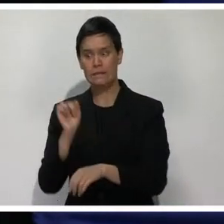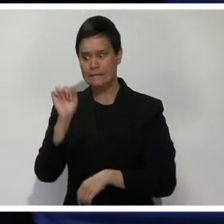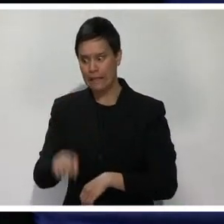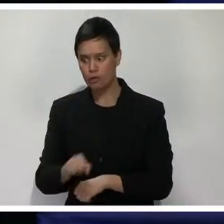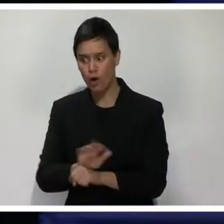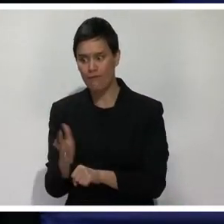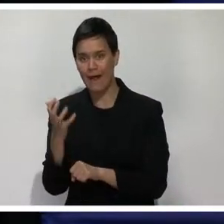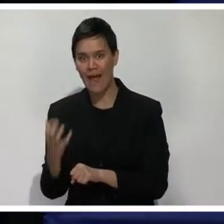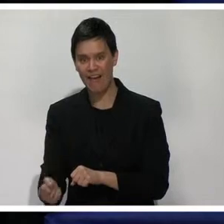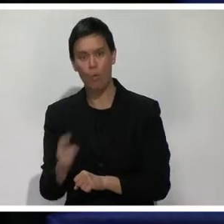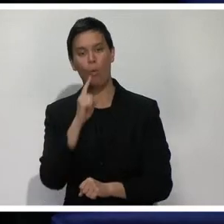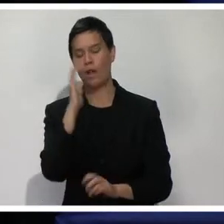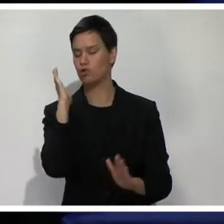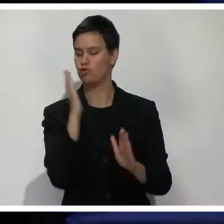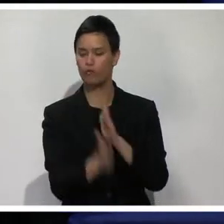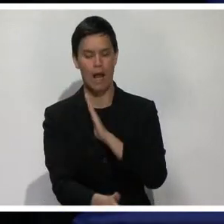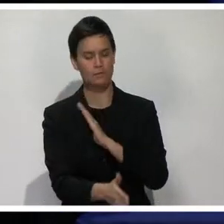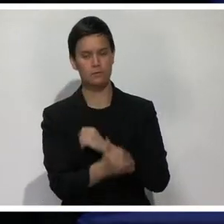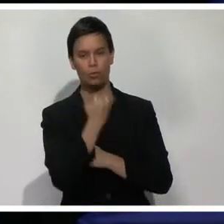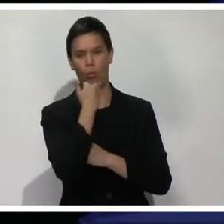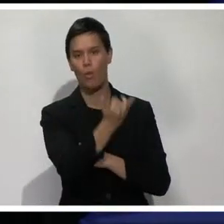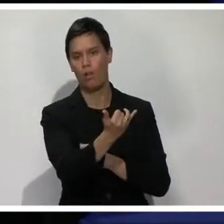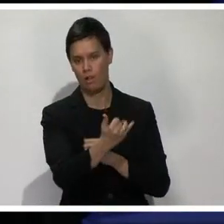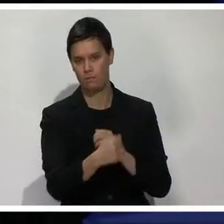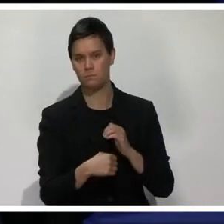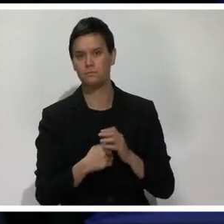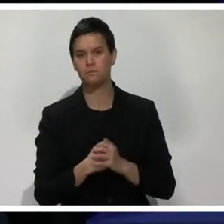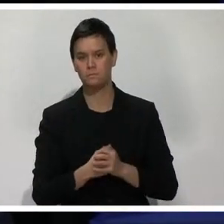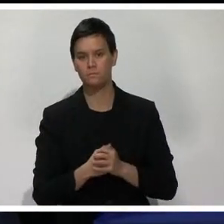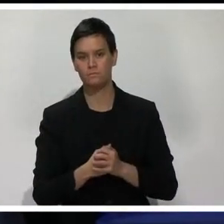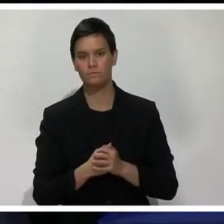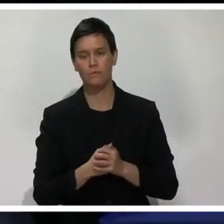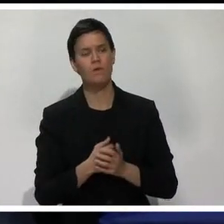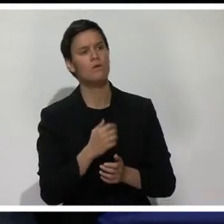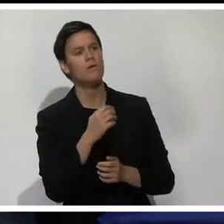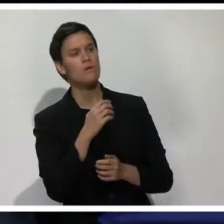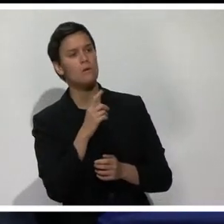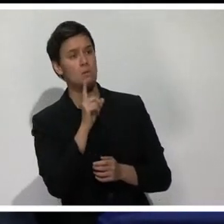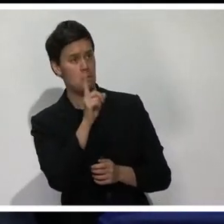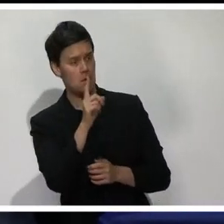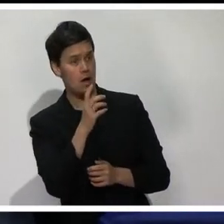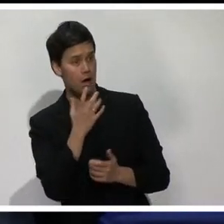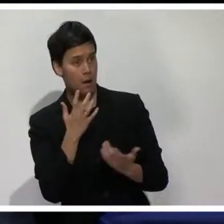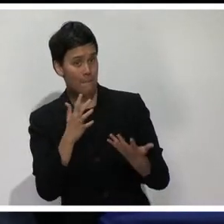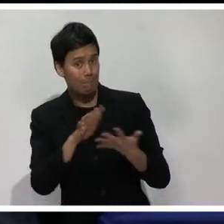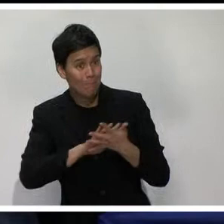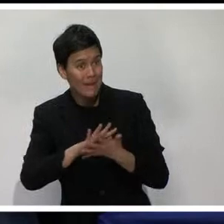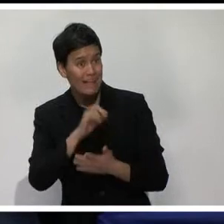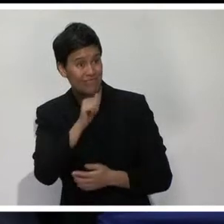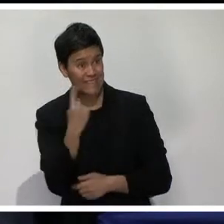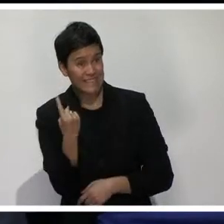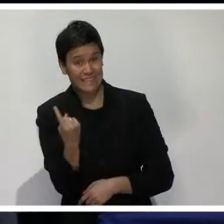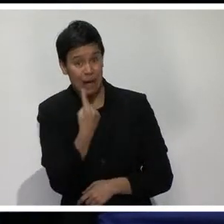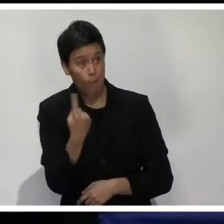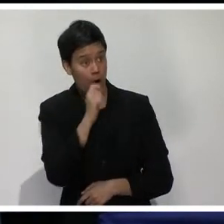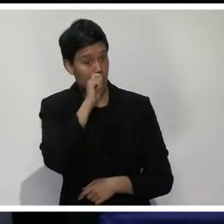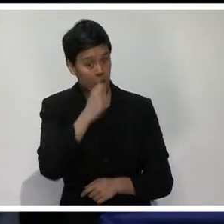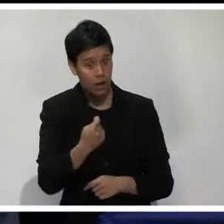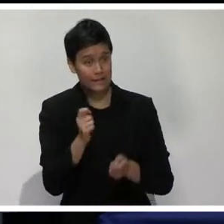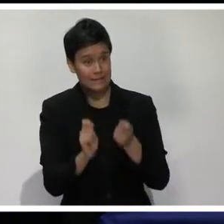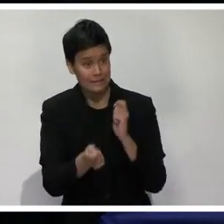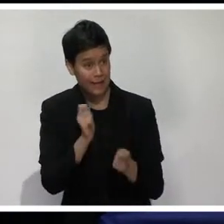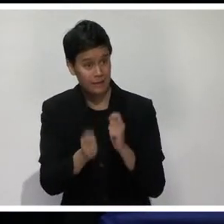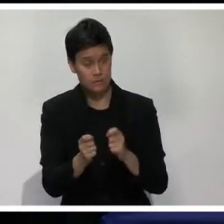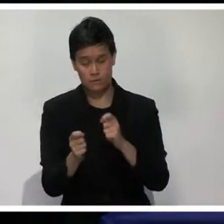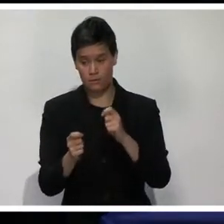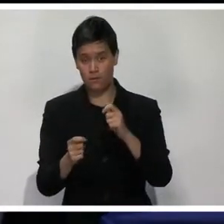are isolating at home, if they've had a test, or that are staying at home, because being told to, they could be at home for a week because of the demand at the moment? No, it